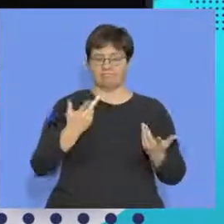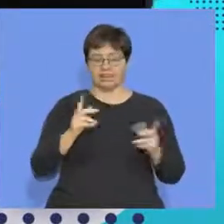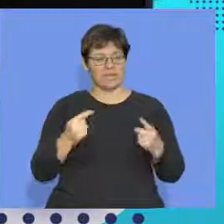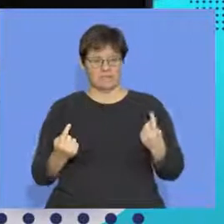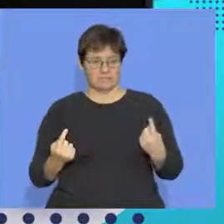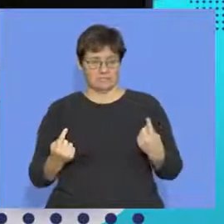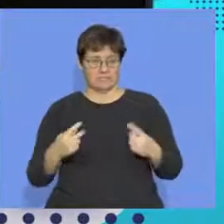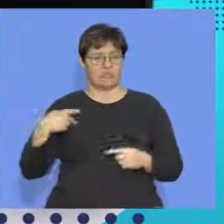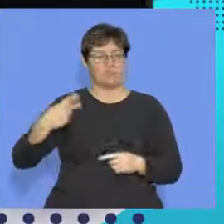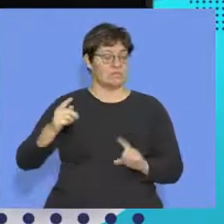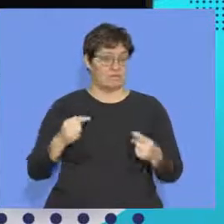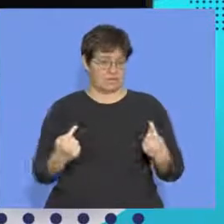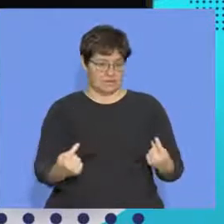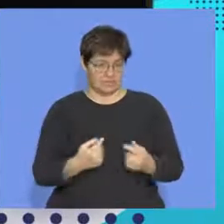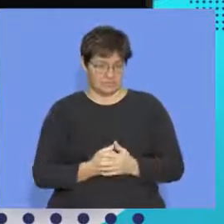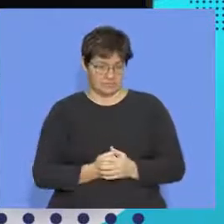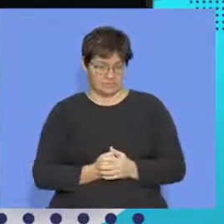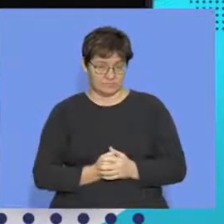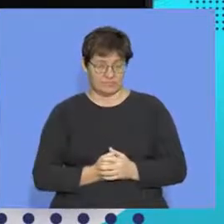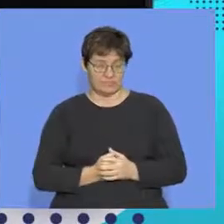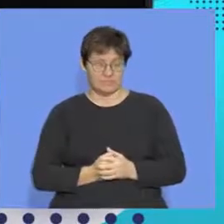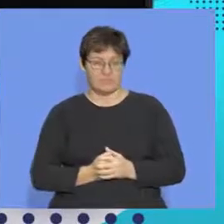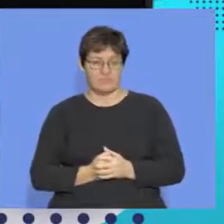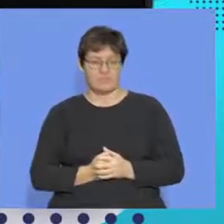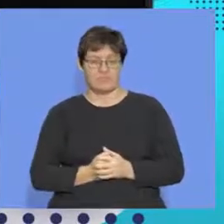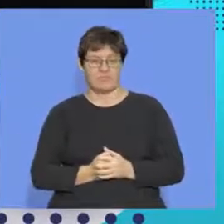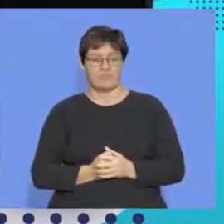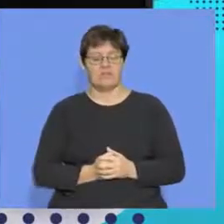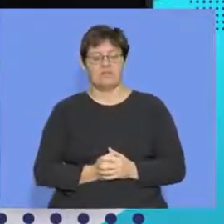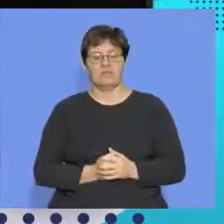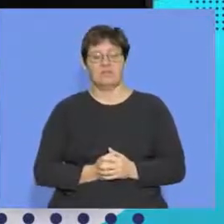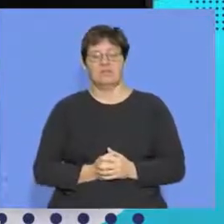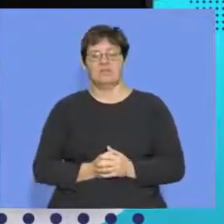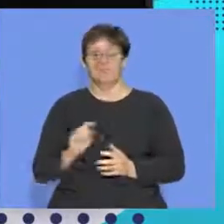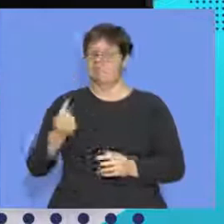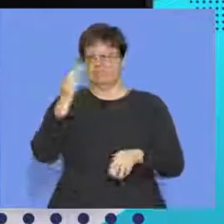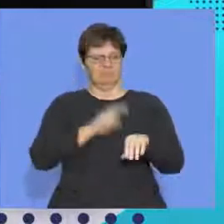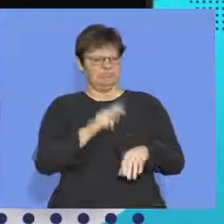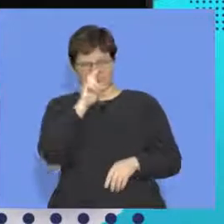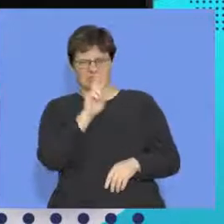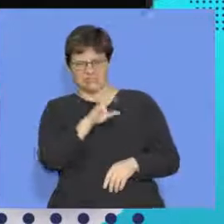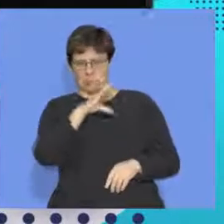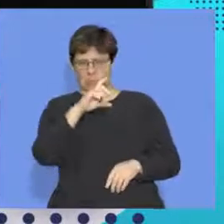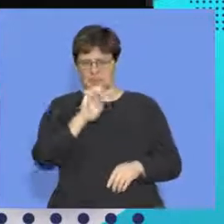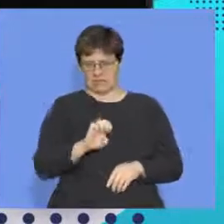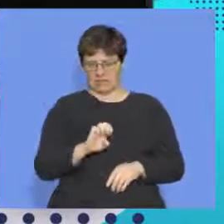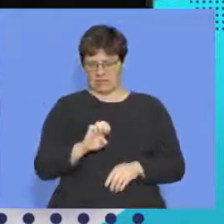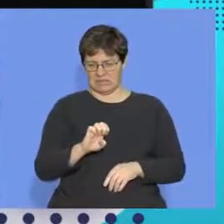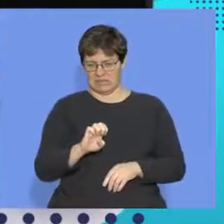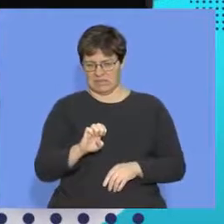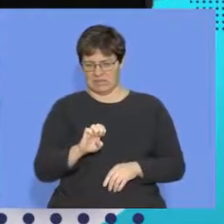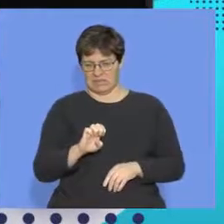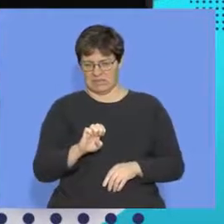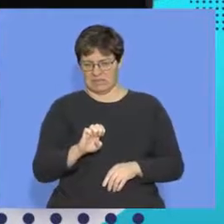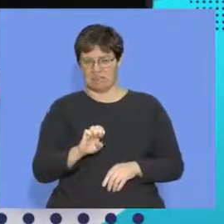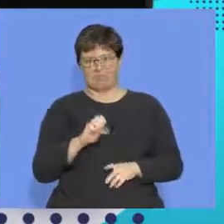We cannot repeat the digits. And I hope it's not the first time that you see a code where